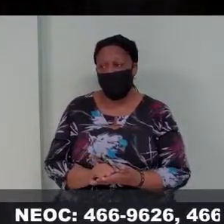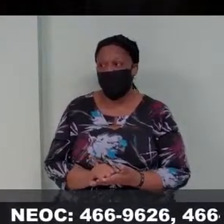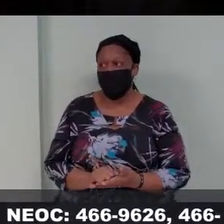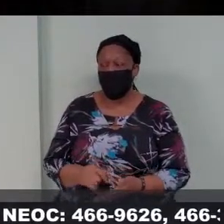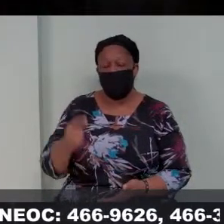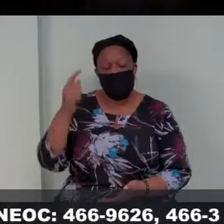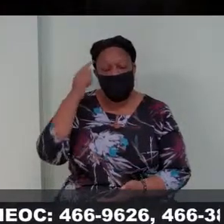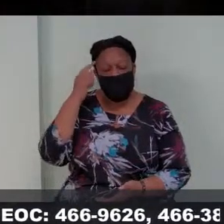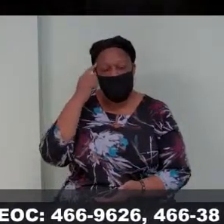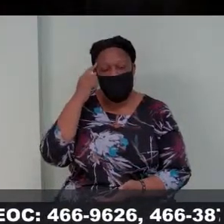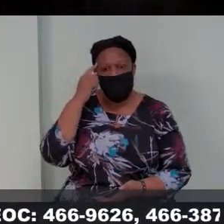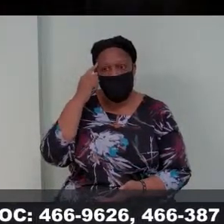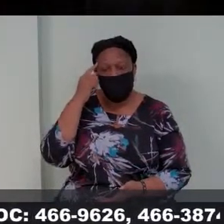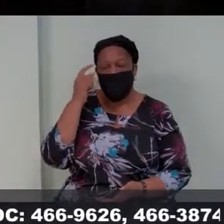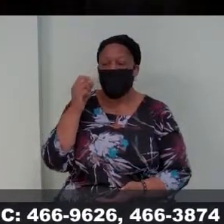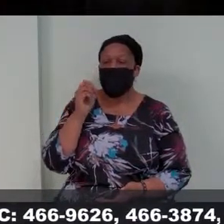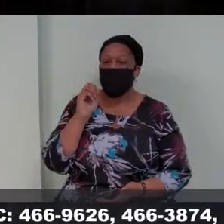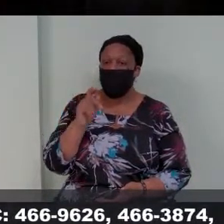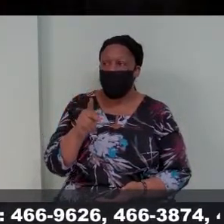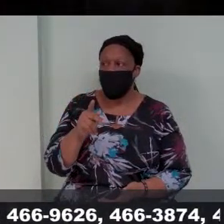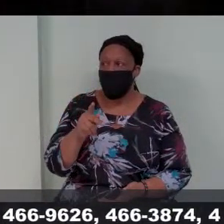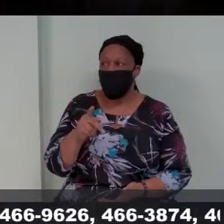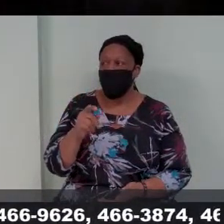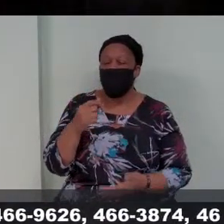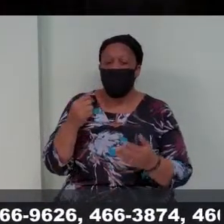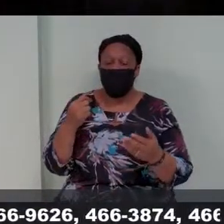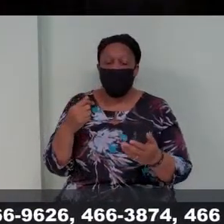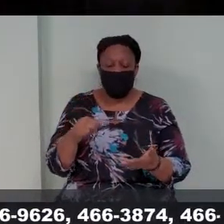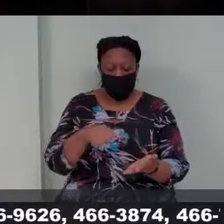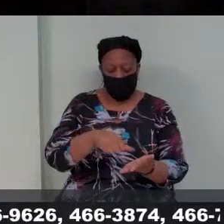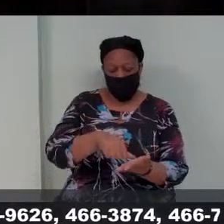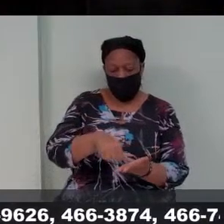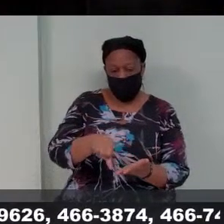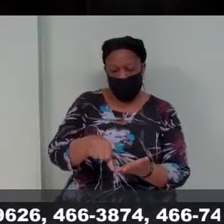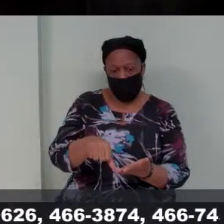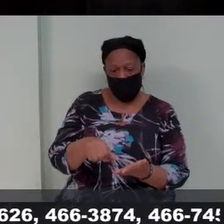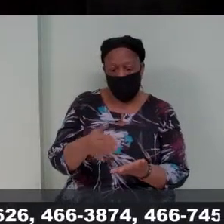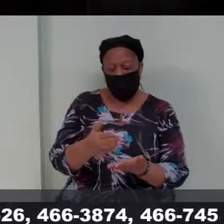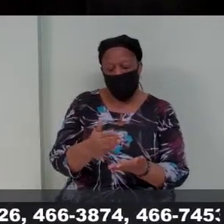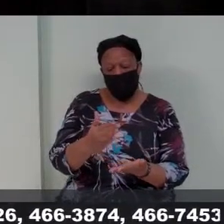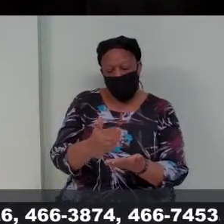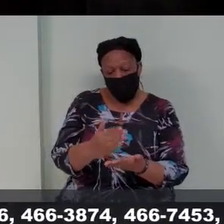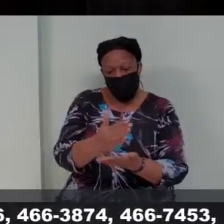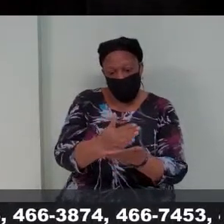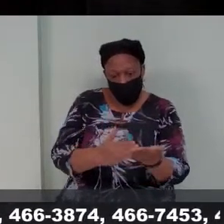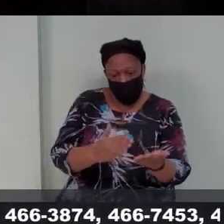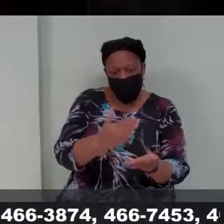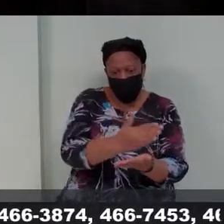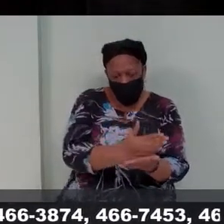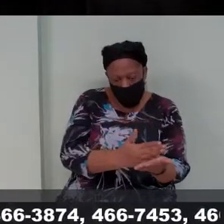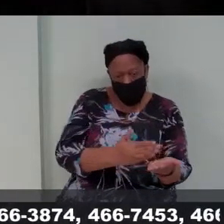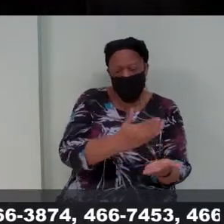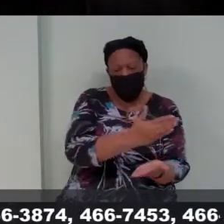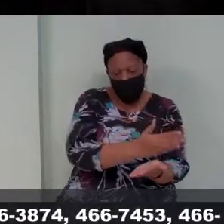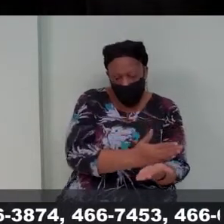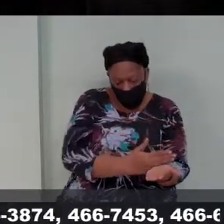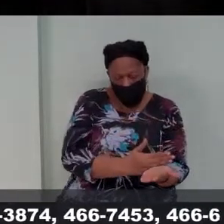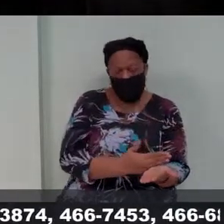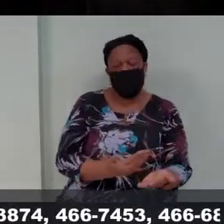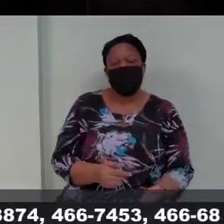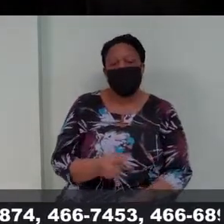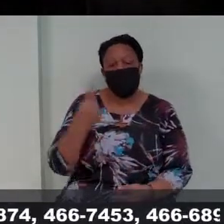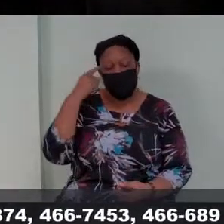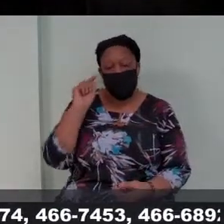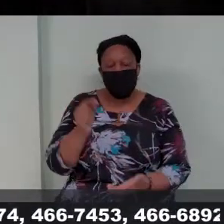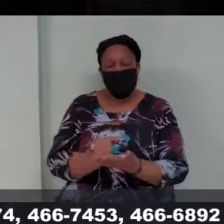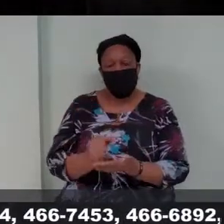the decision to establish a payment plan for our graduates if needed. If you require additional